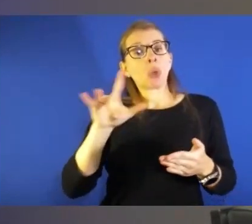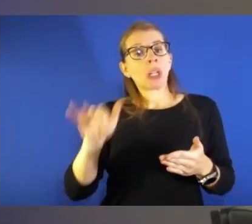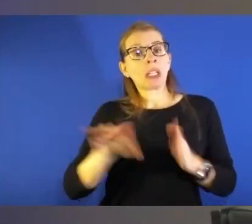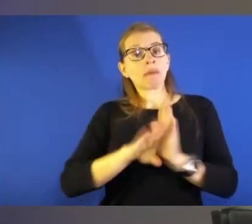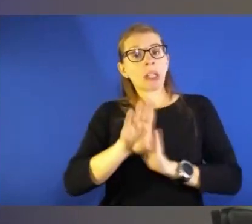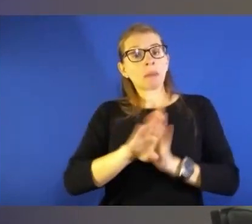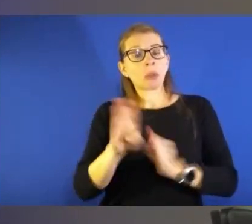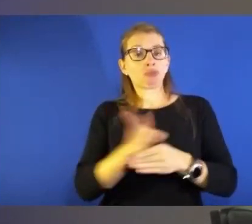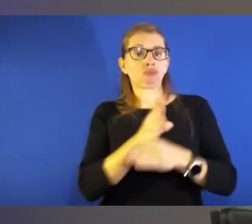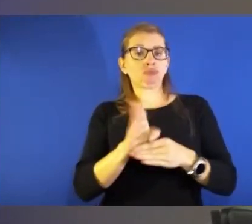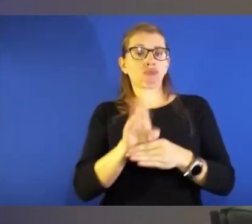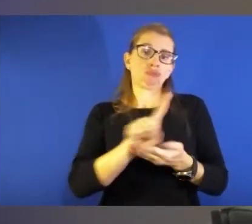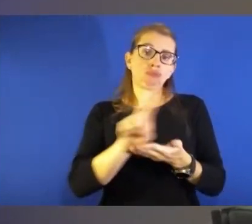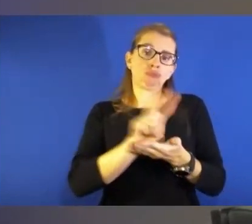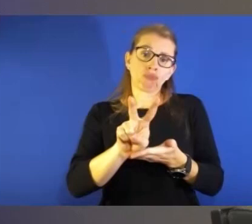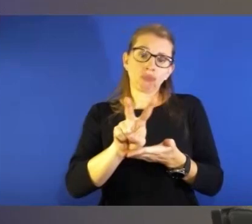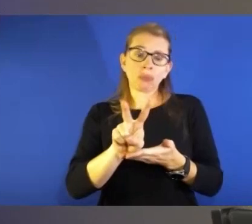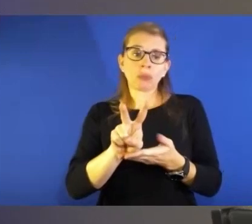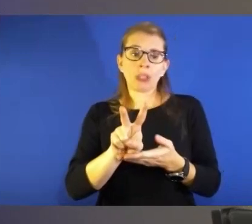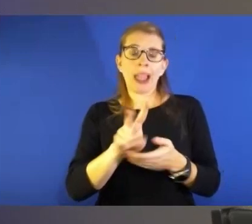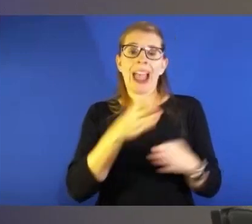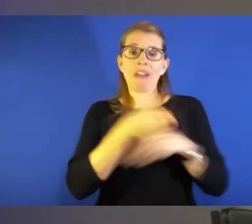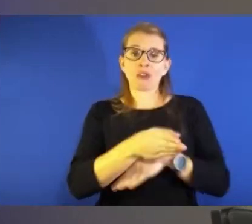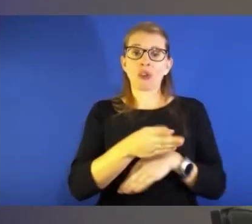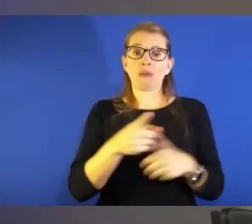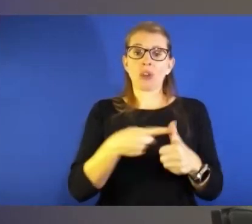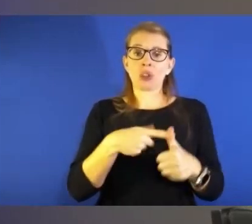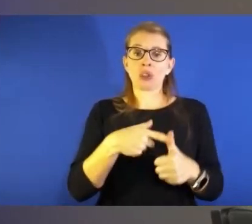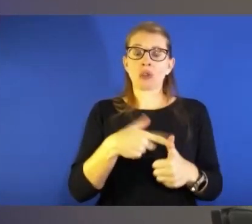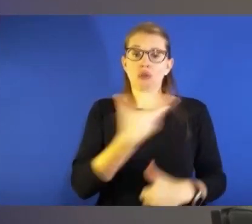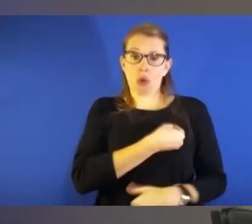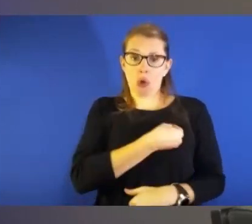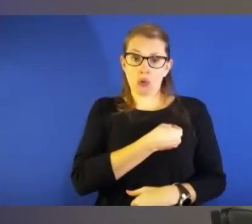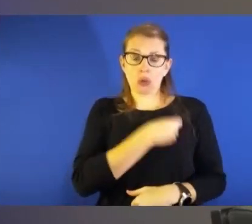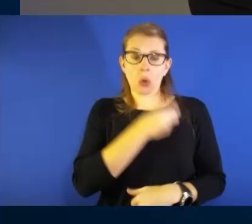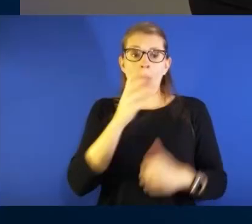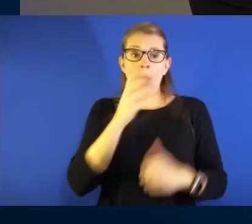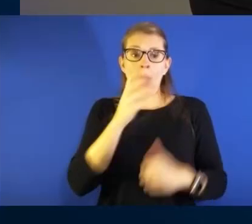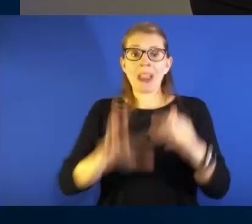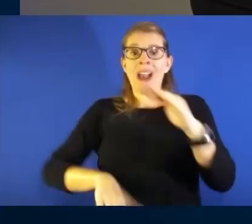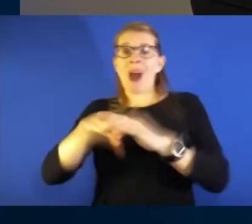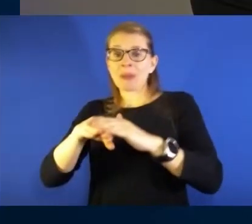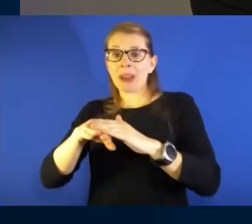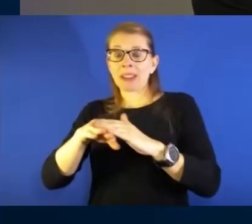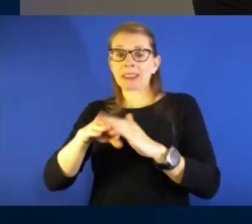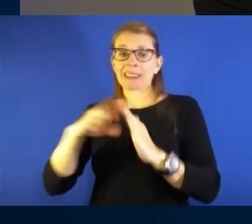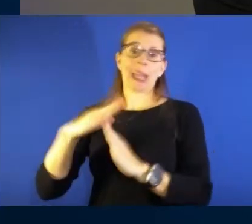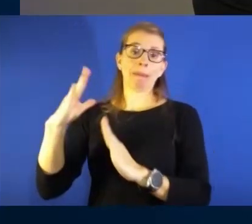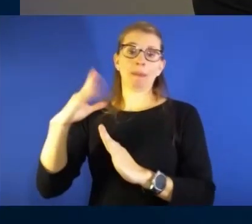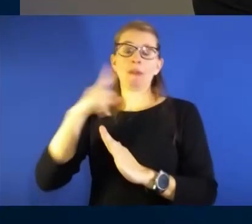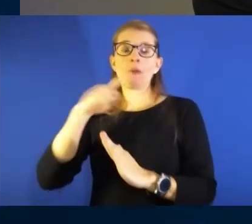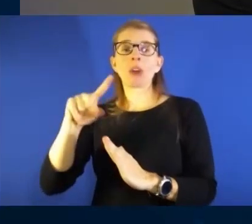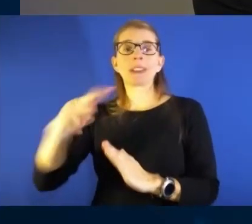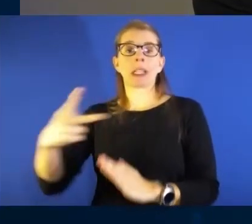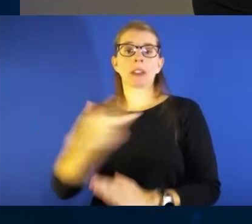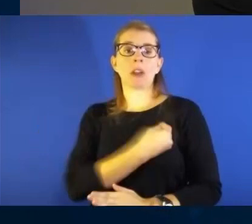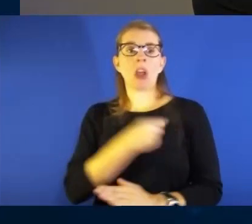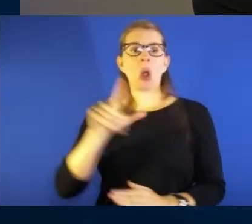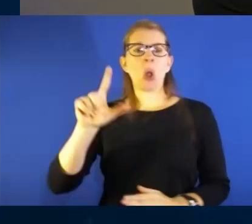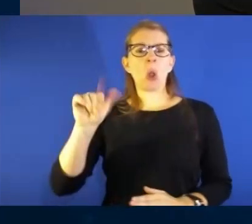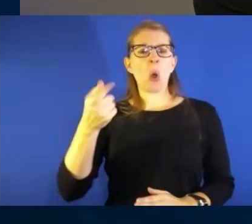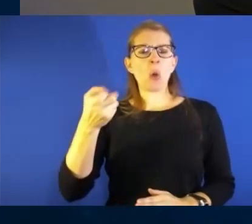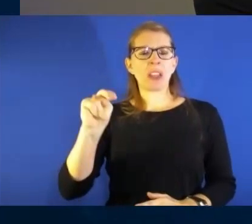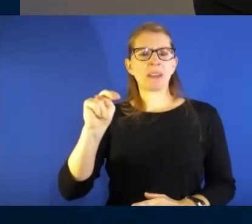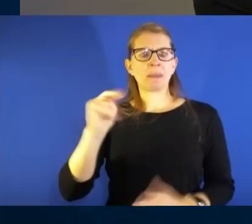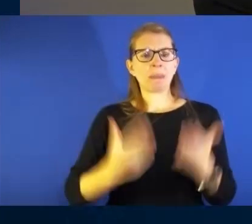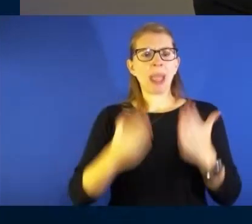weeks following that first dose, knowing that it's going to be optimized after you get that second dose. Yeah, and I don't know, Logan, we may have some of the older,